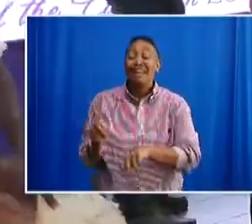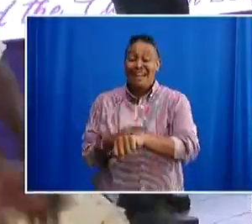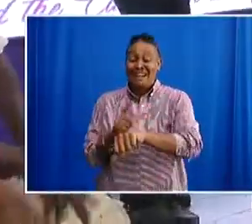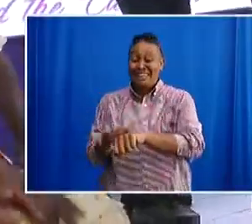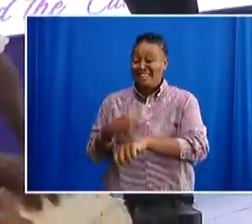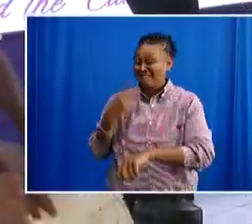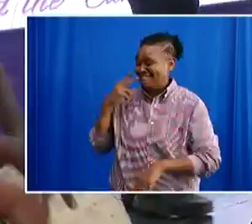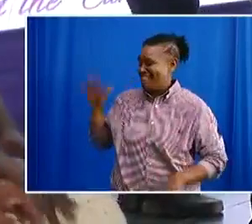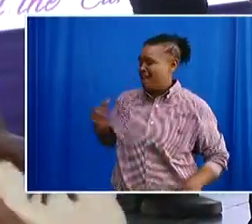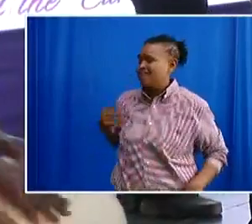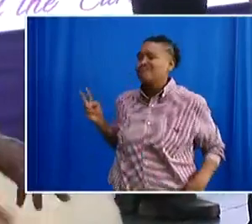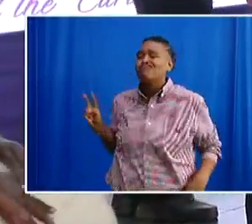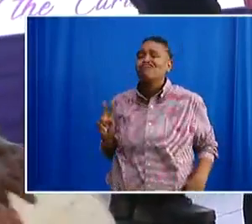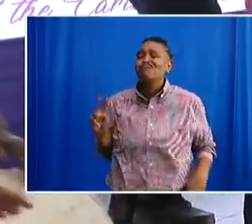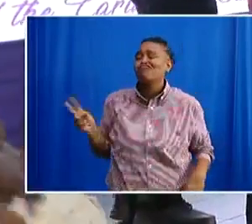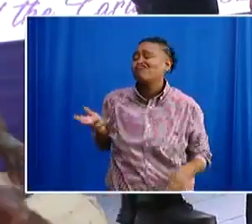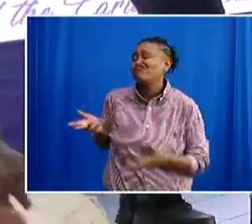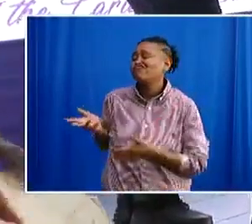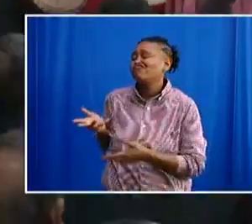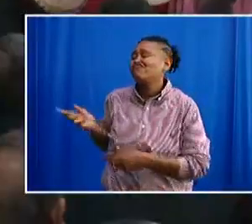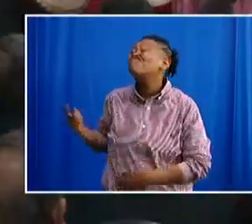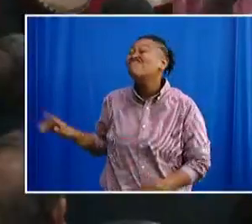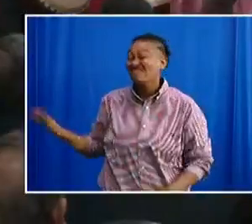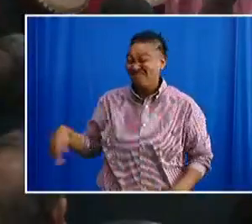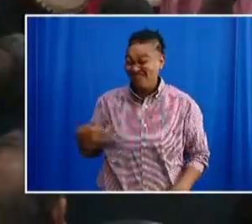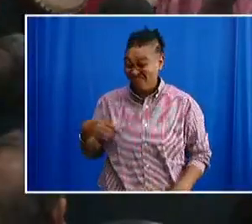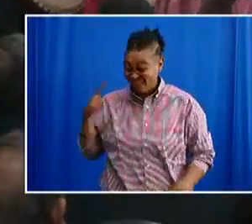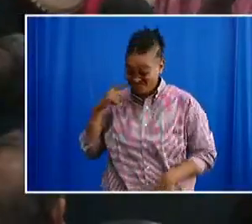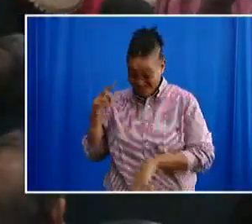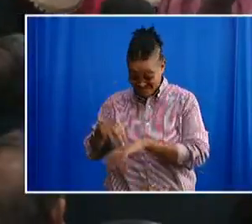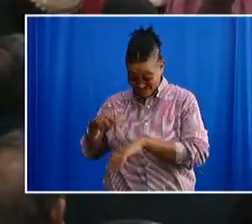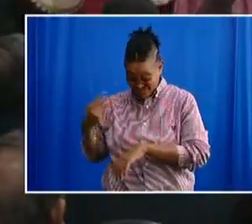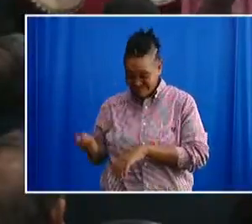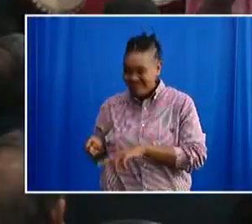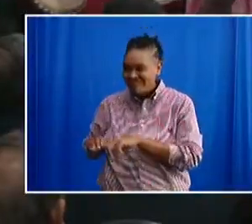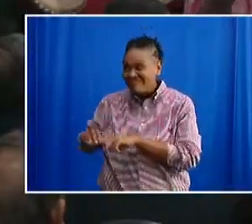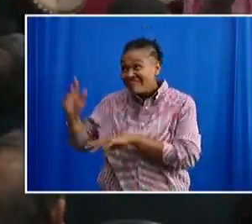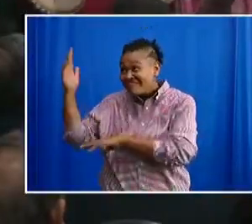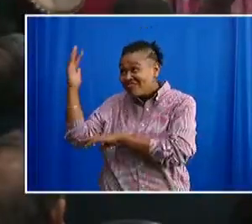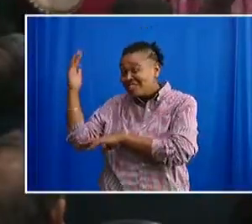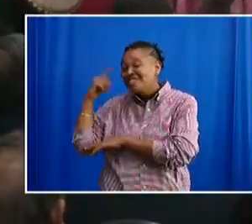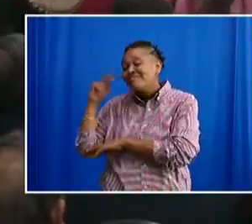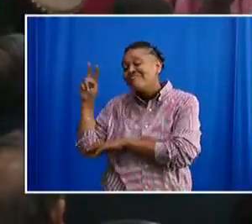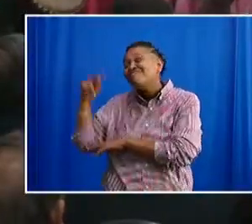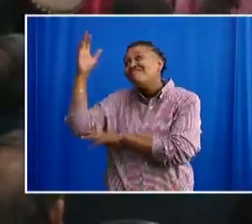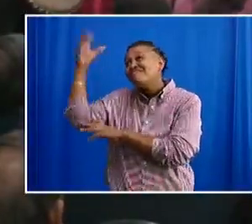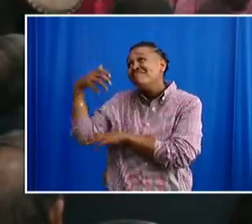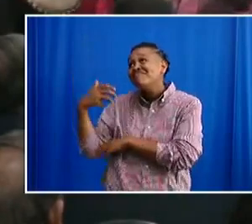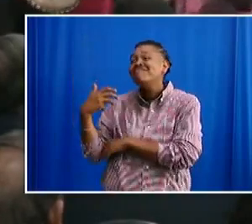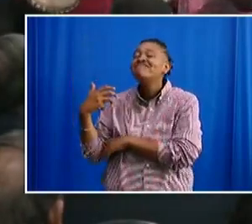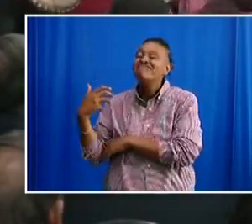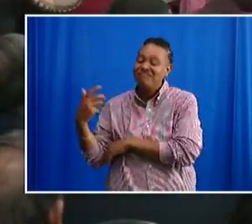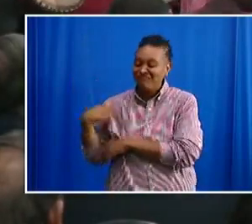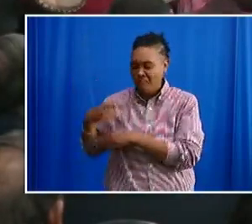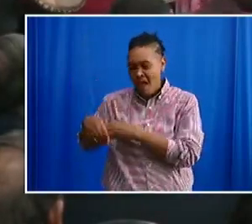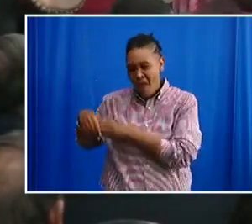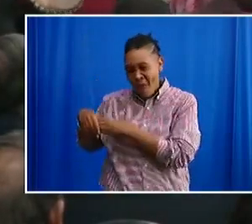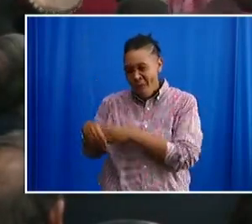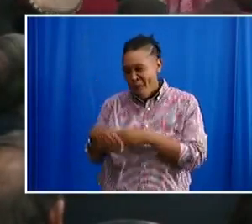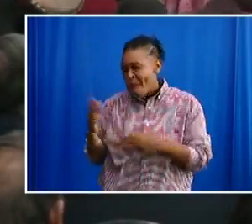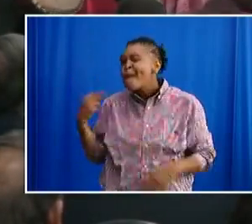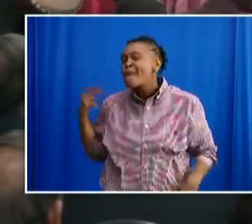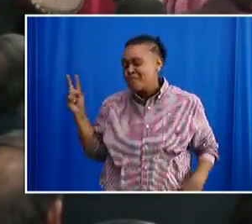you. Come make me walk and talk. Feel head jump, roll, sit up, a tree top, pick off the blossom. Make me hold your